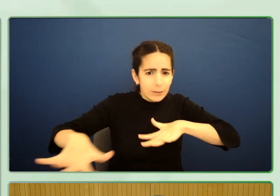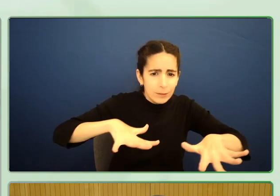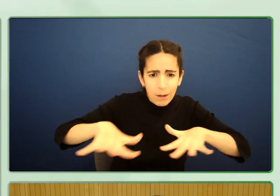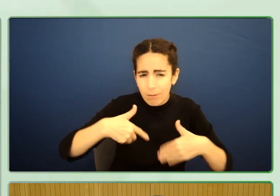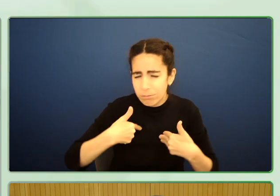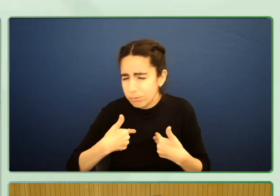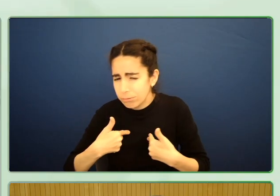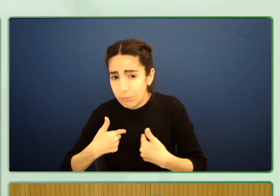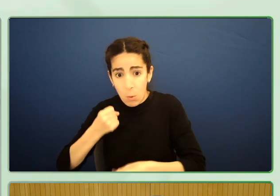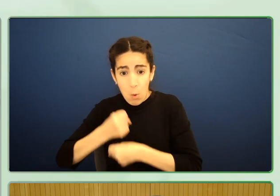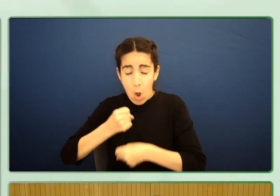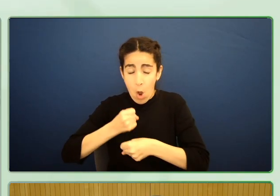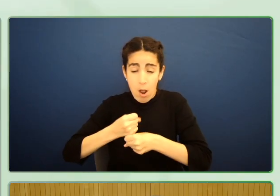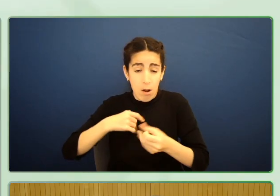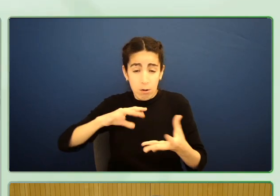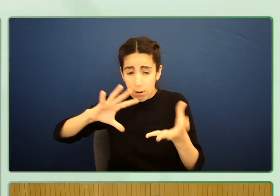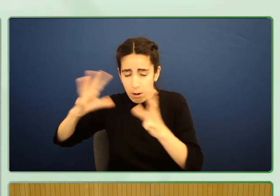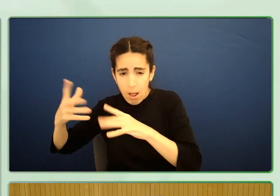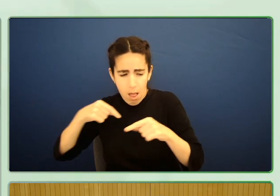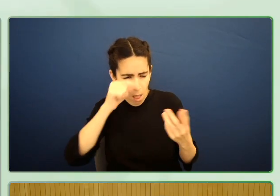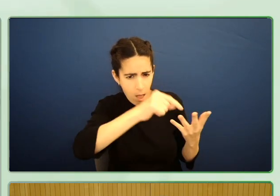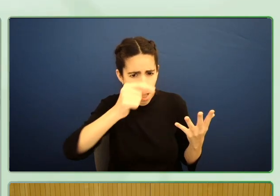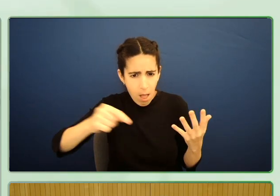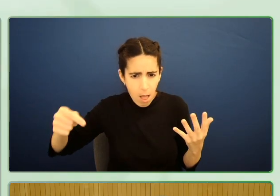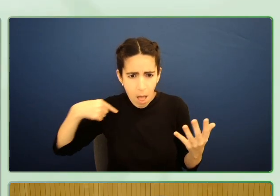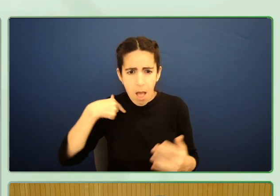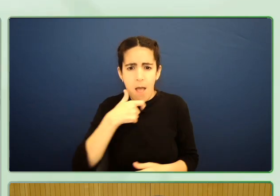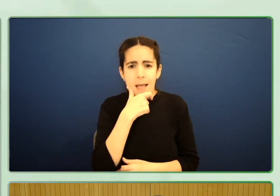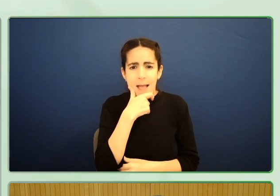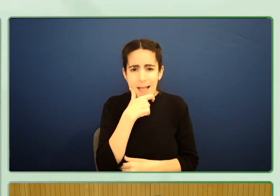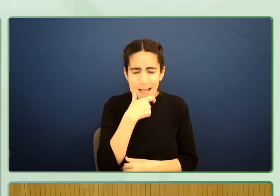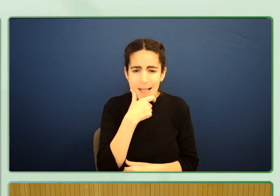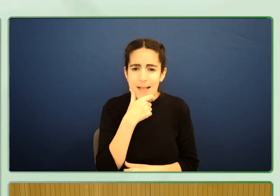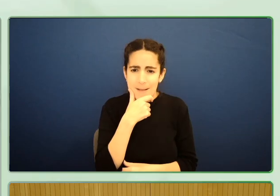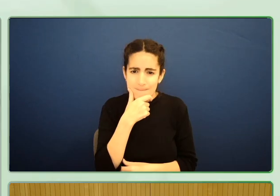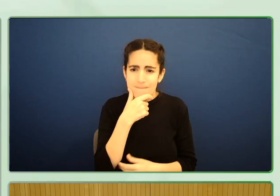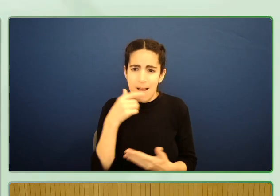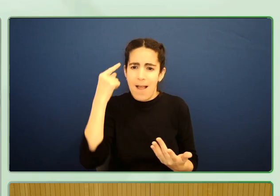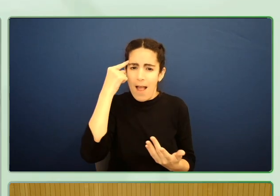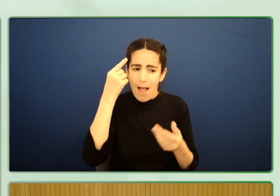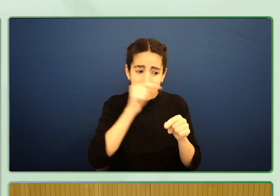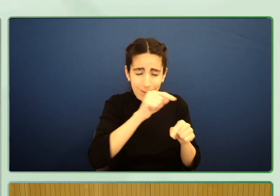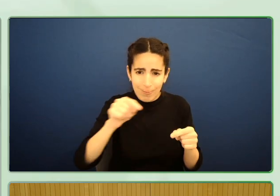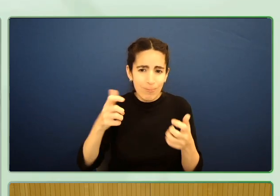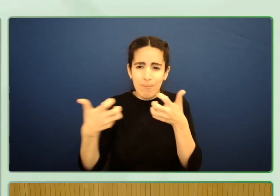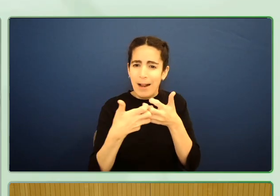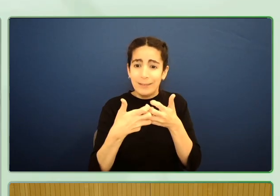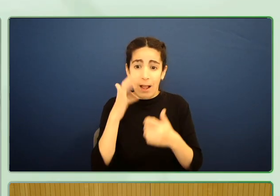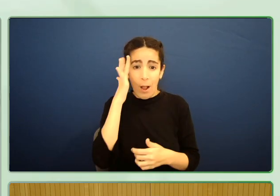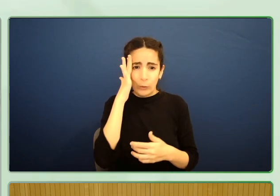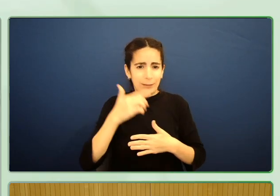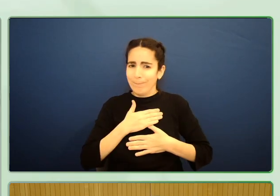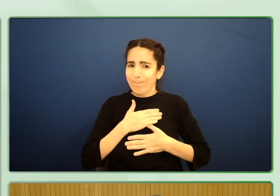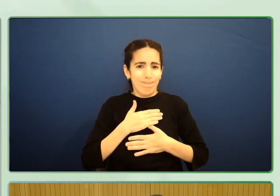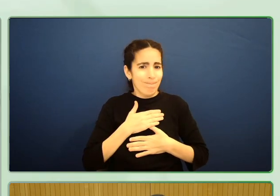But I can't find therapists that work with adults autistic, because people seems to forget that we grow